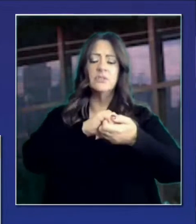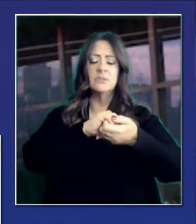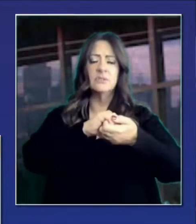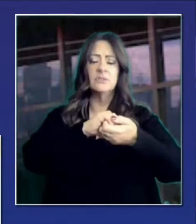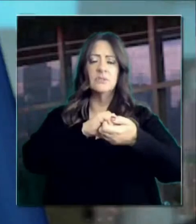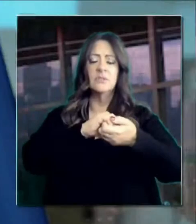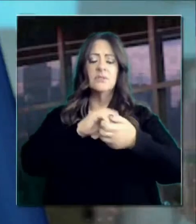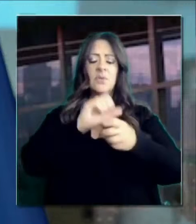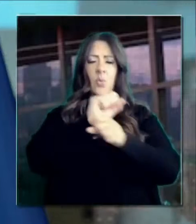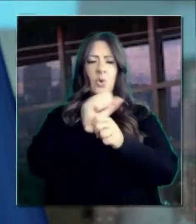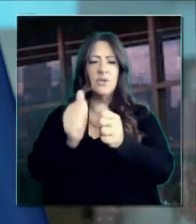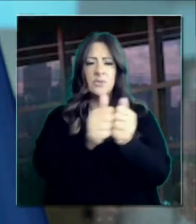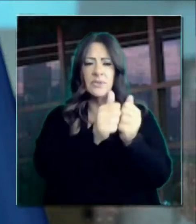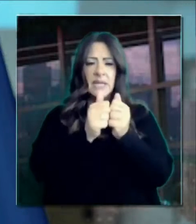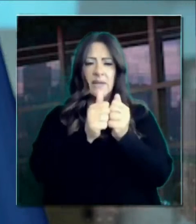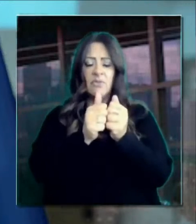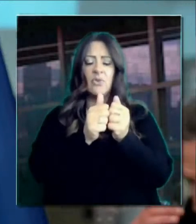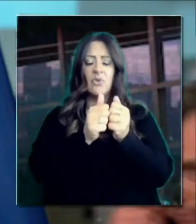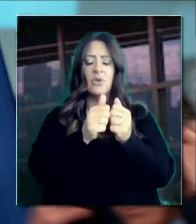soon as possible.